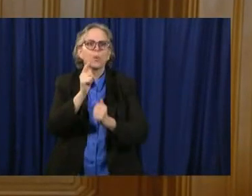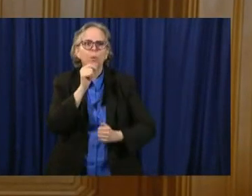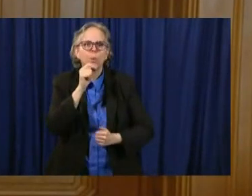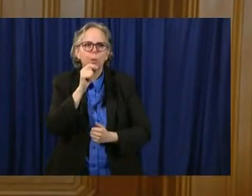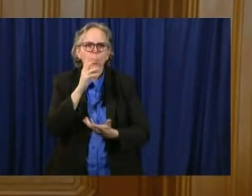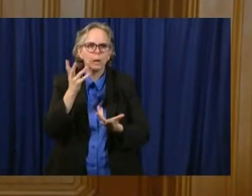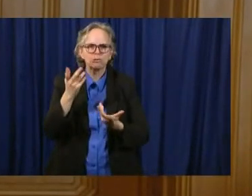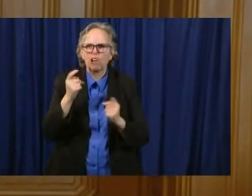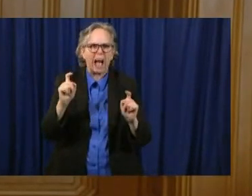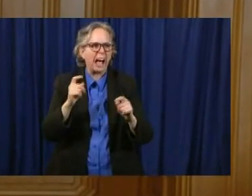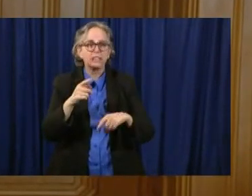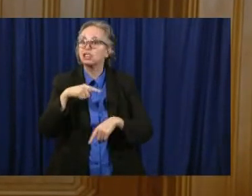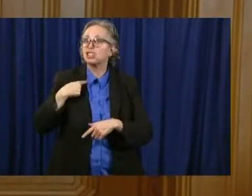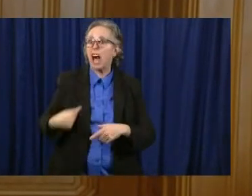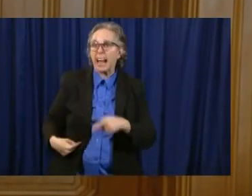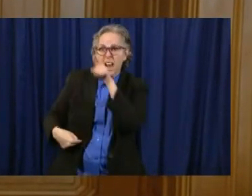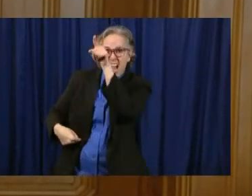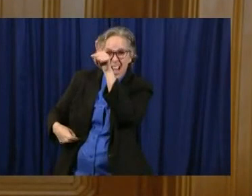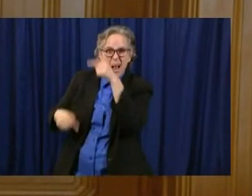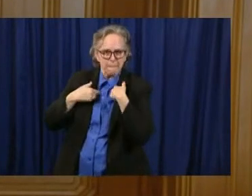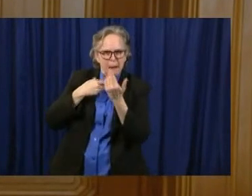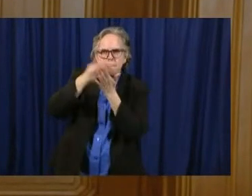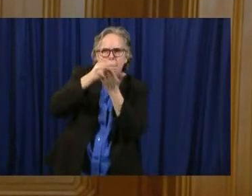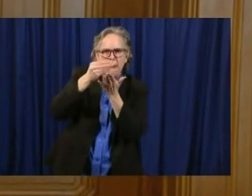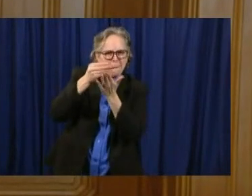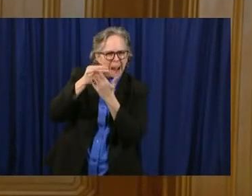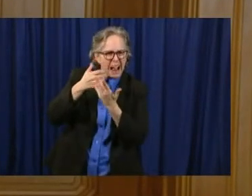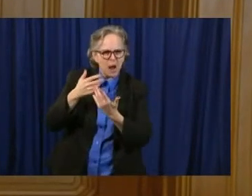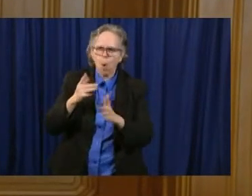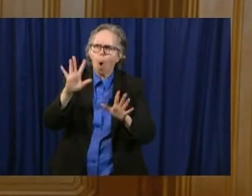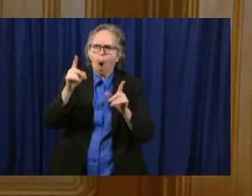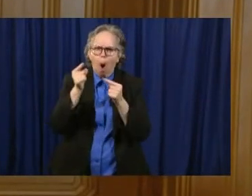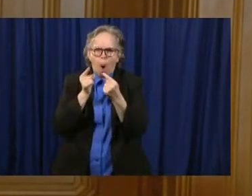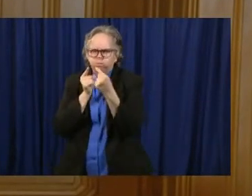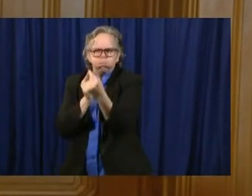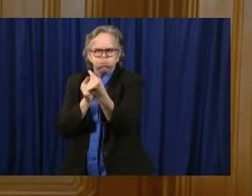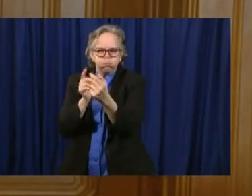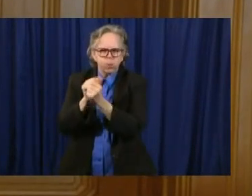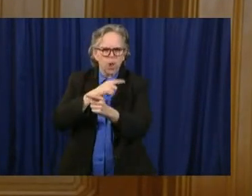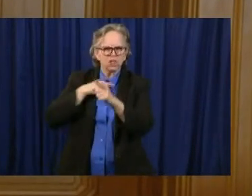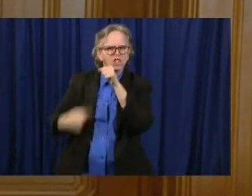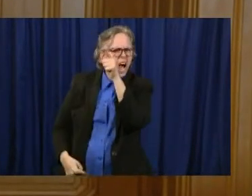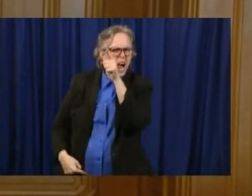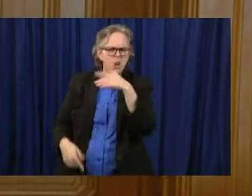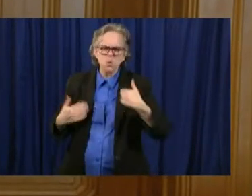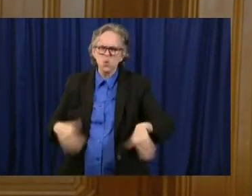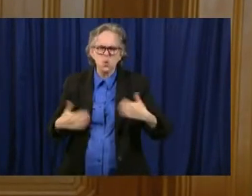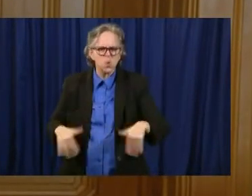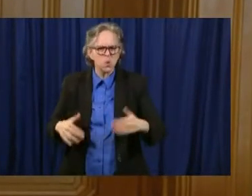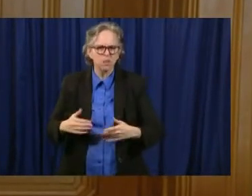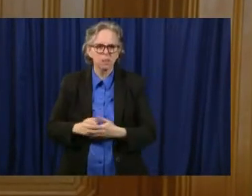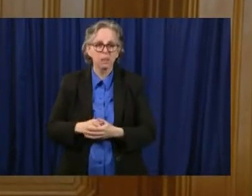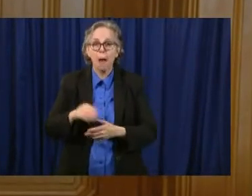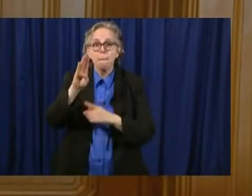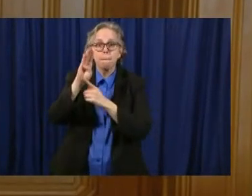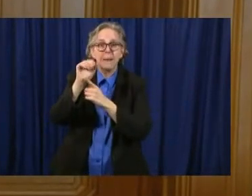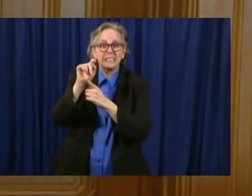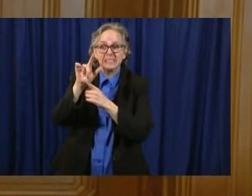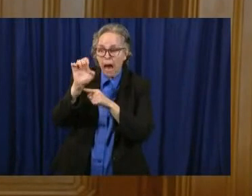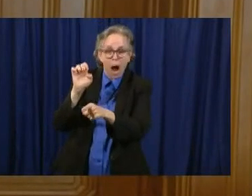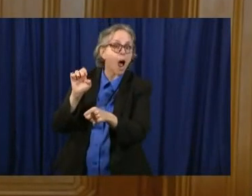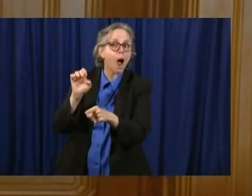And this is a struggle. And so the use of Battelle and the recycling of these